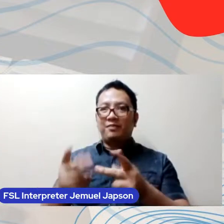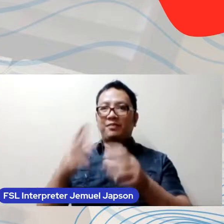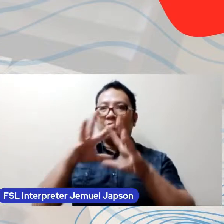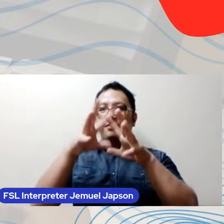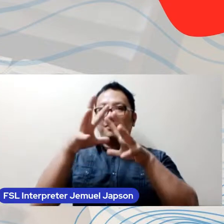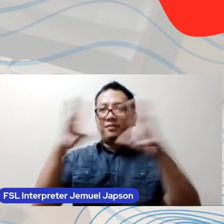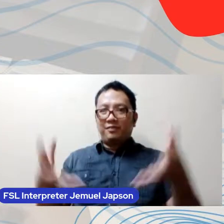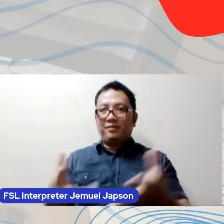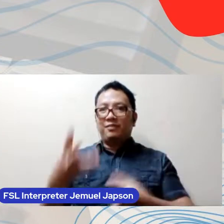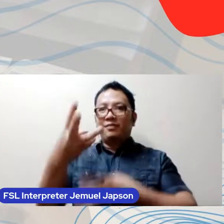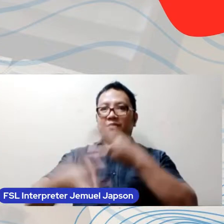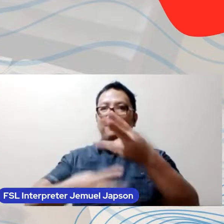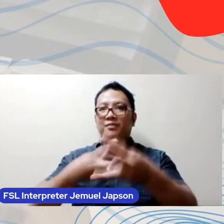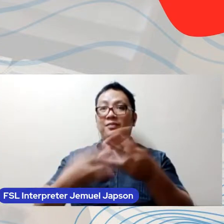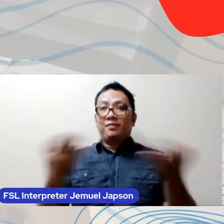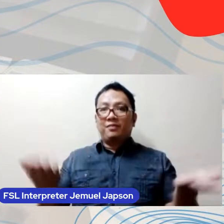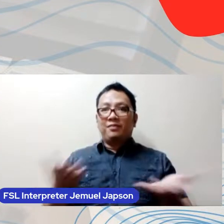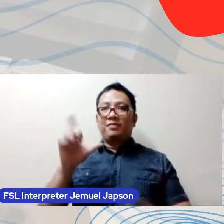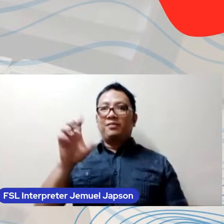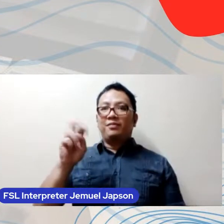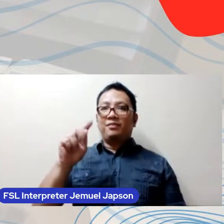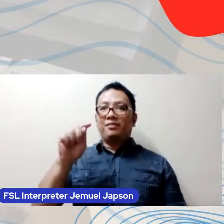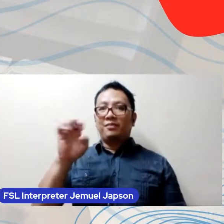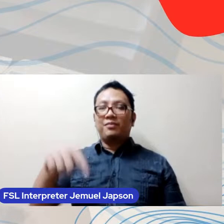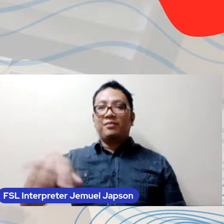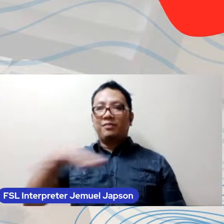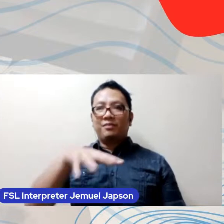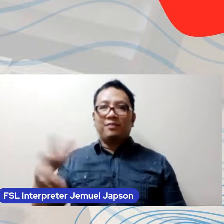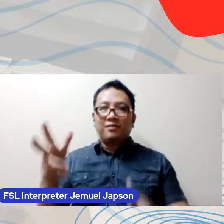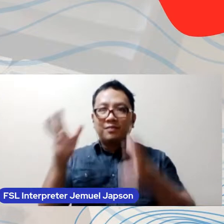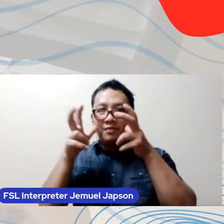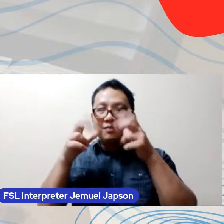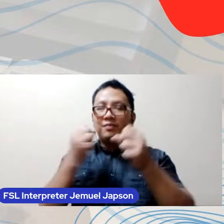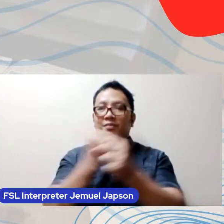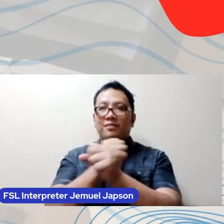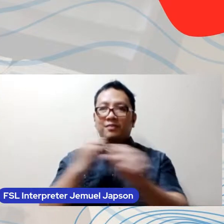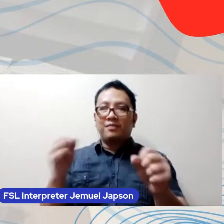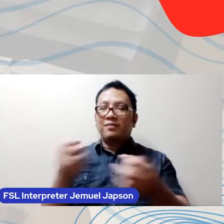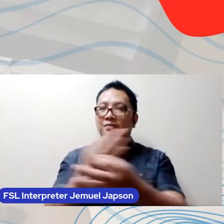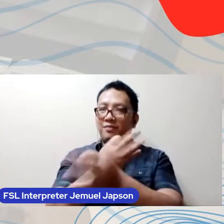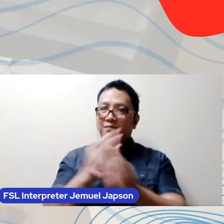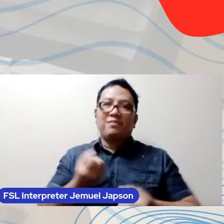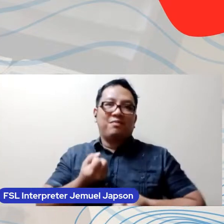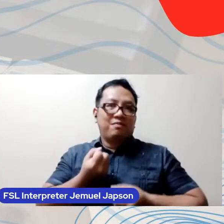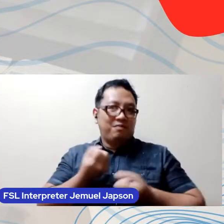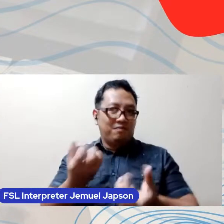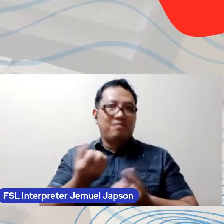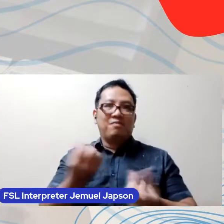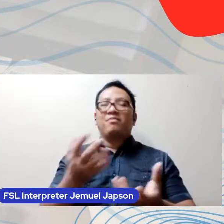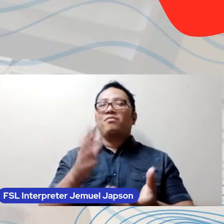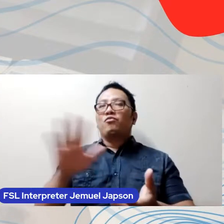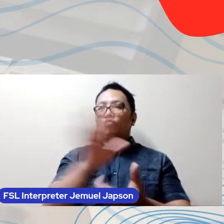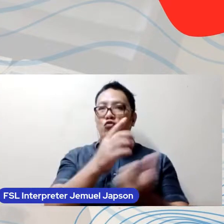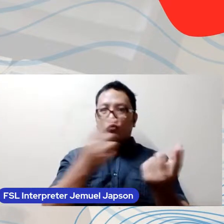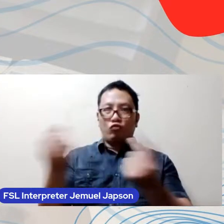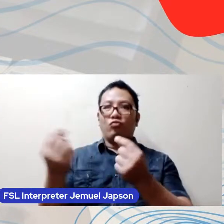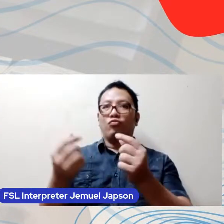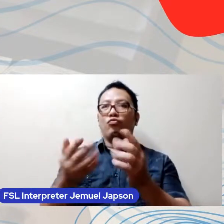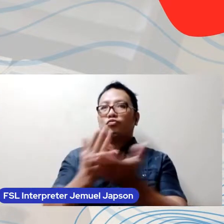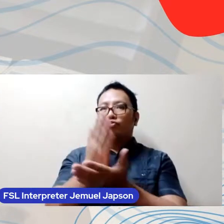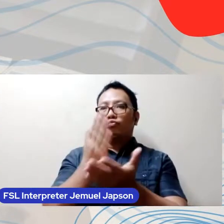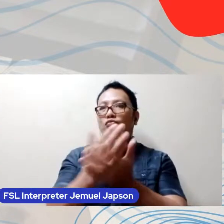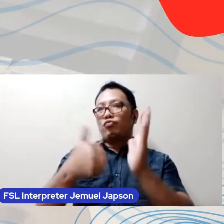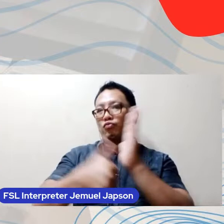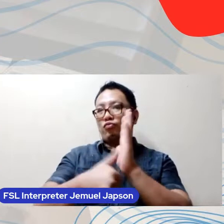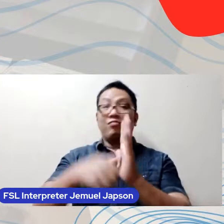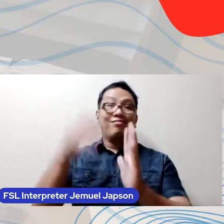Lente sincerely hope that our listeners were able to safely and freely exercise their right to vote last May 9, and of course for